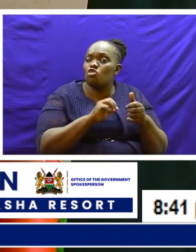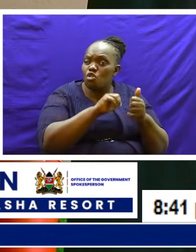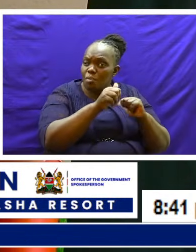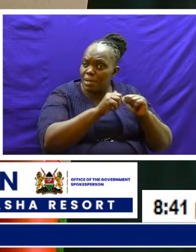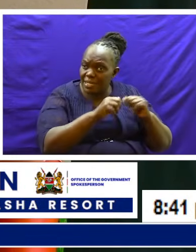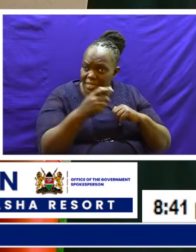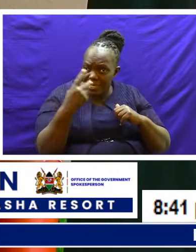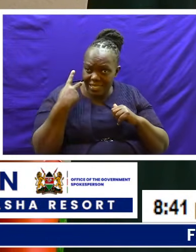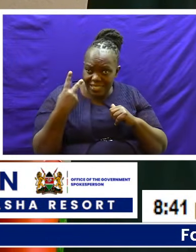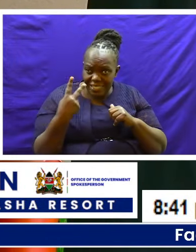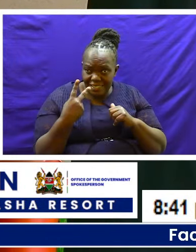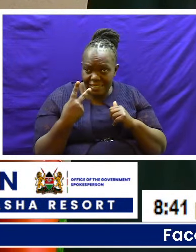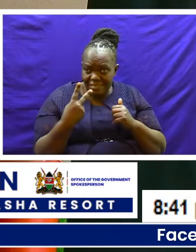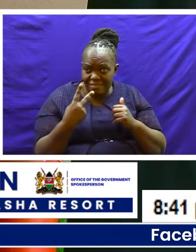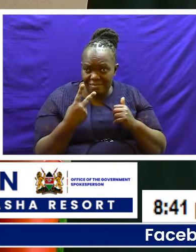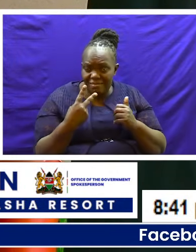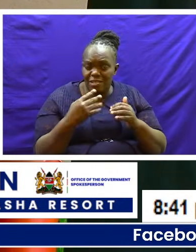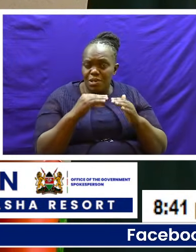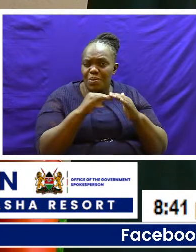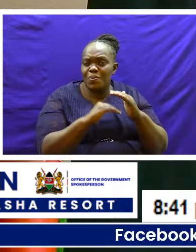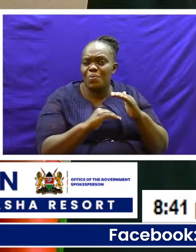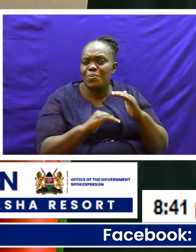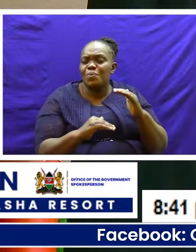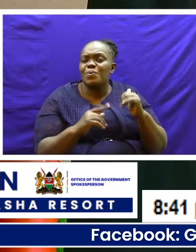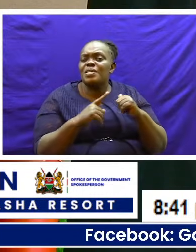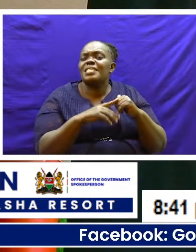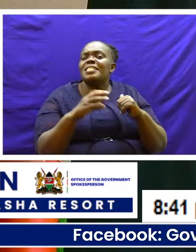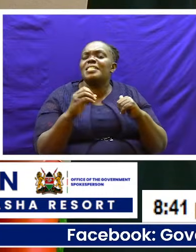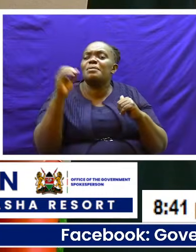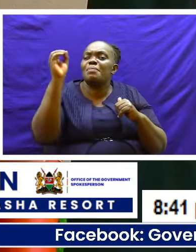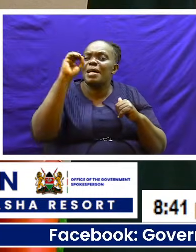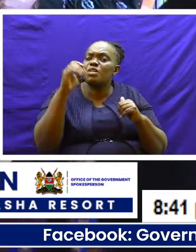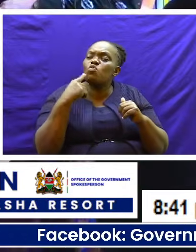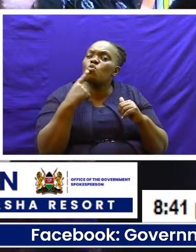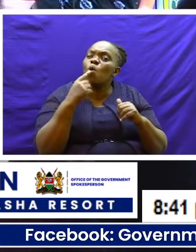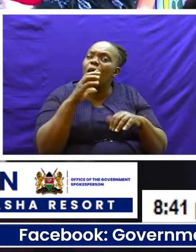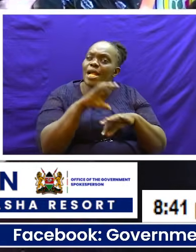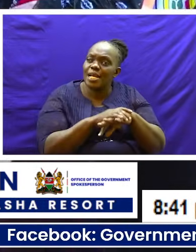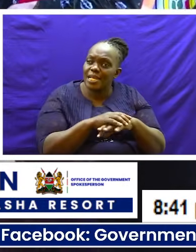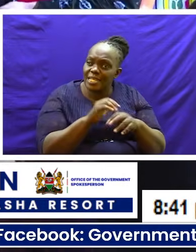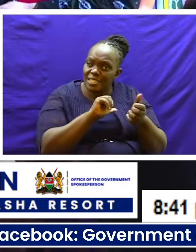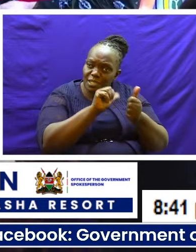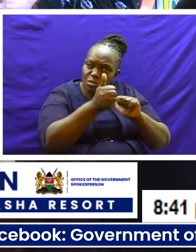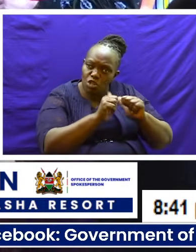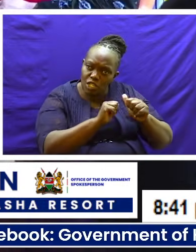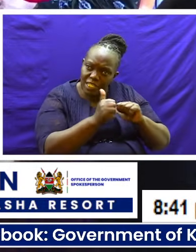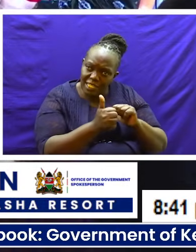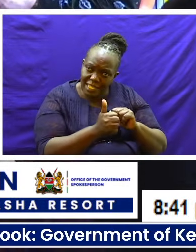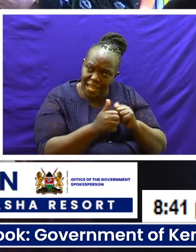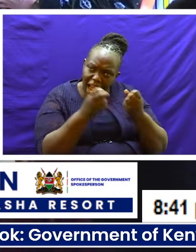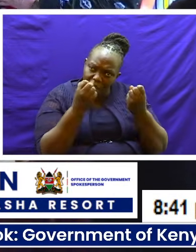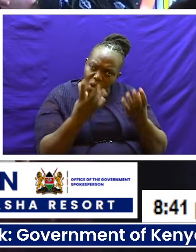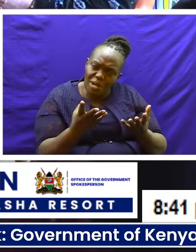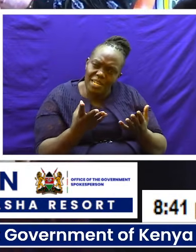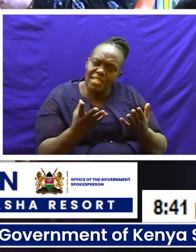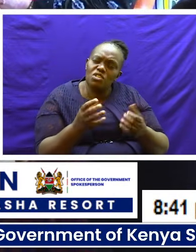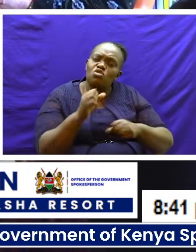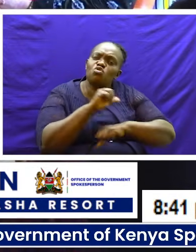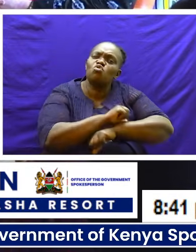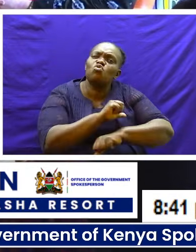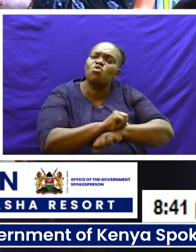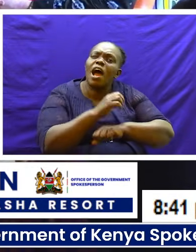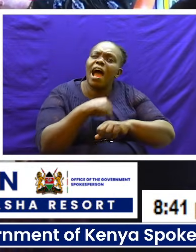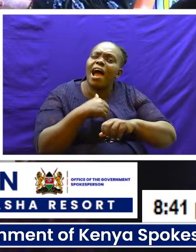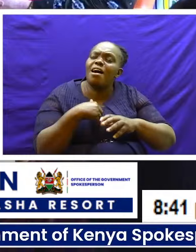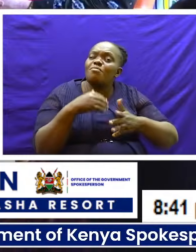competition inapungua, sindio? Then those who are taking sports, how many schools have